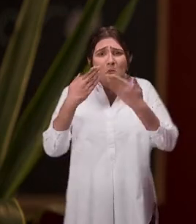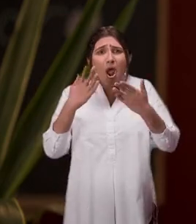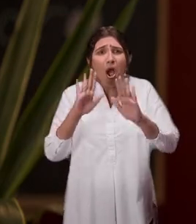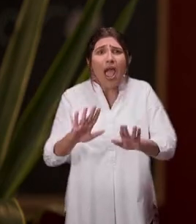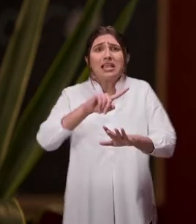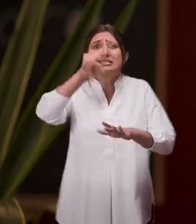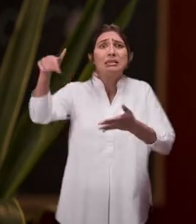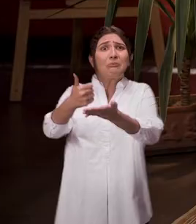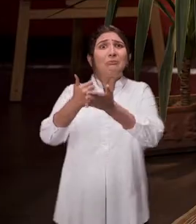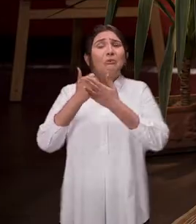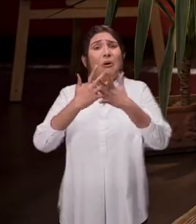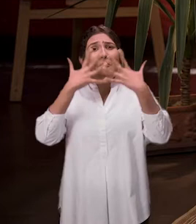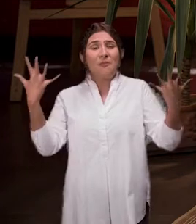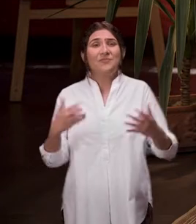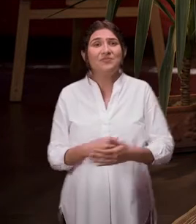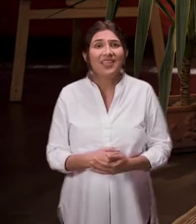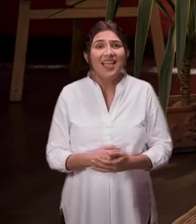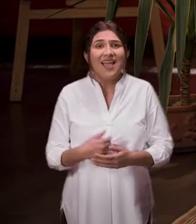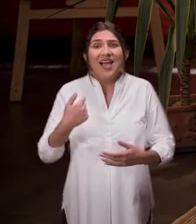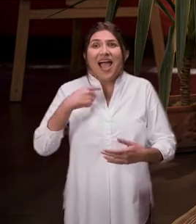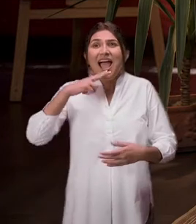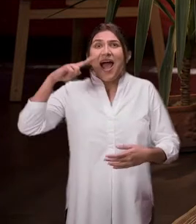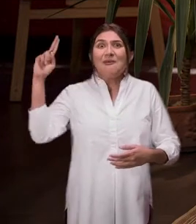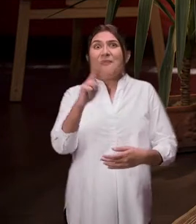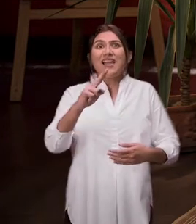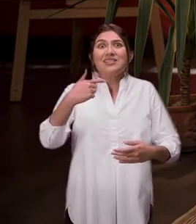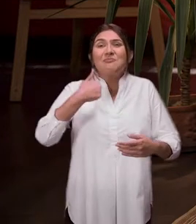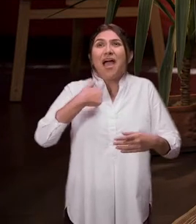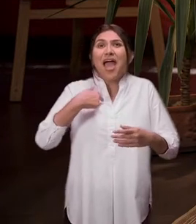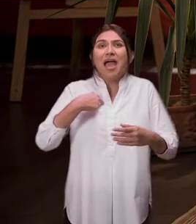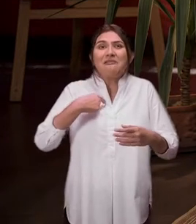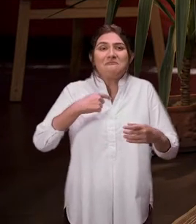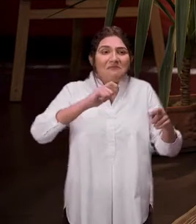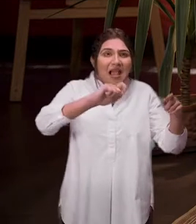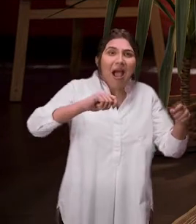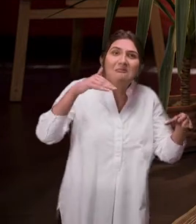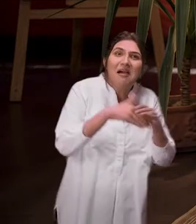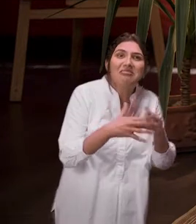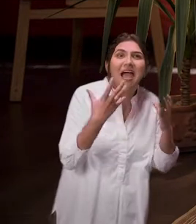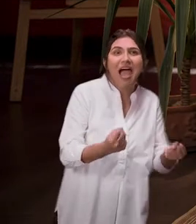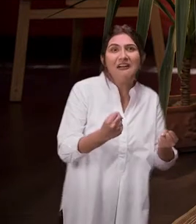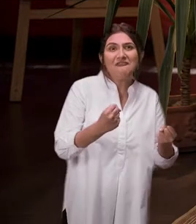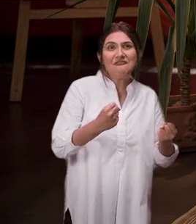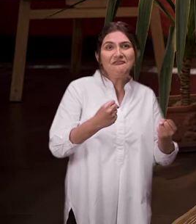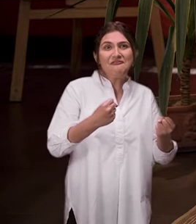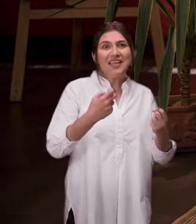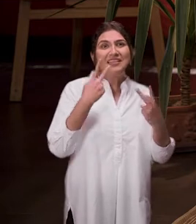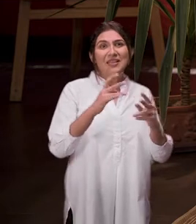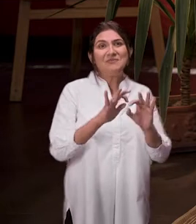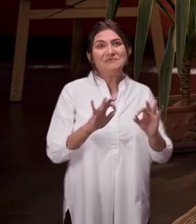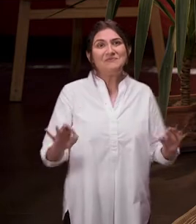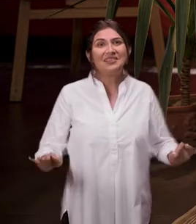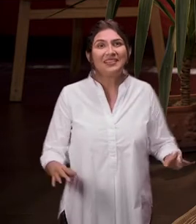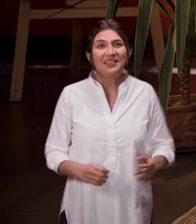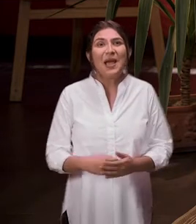spread my message of hope. I had at last found the magic I was looking for in my words and in